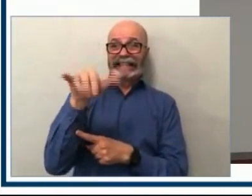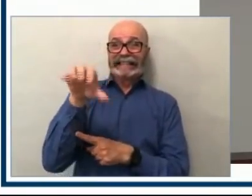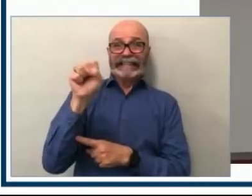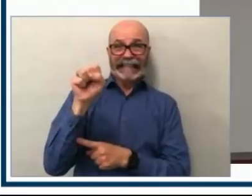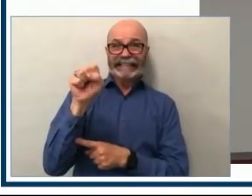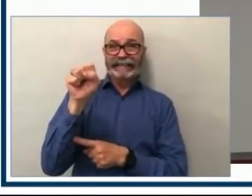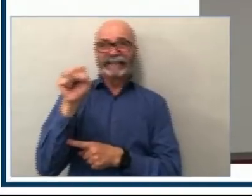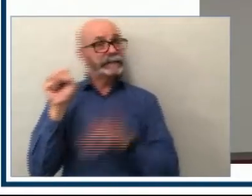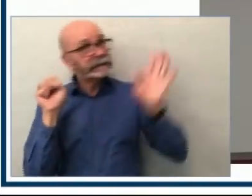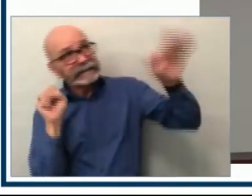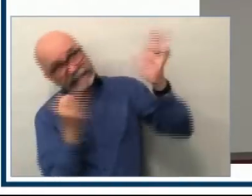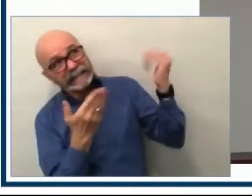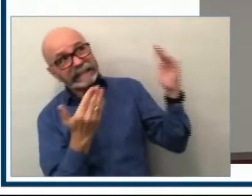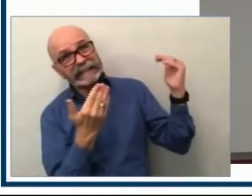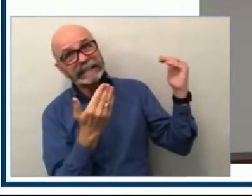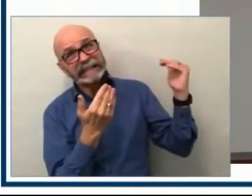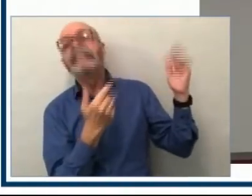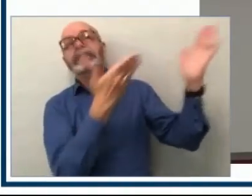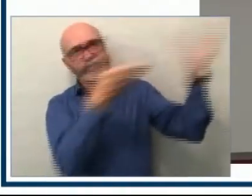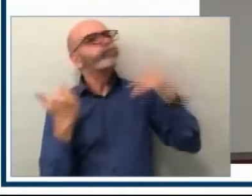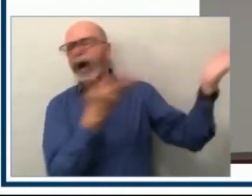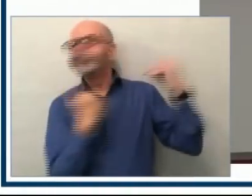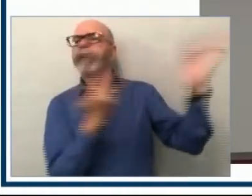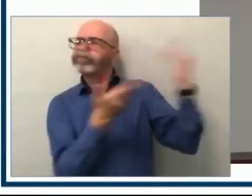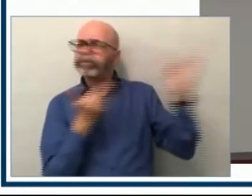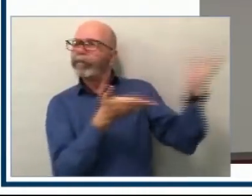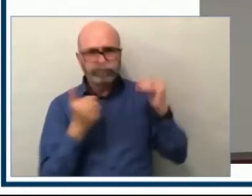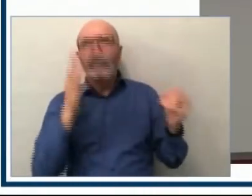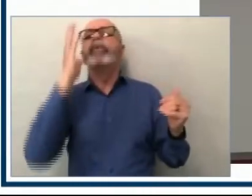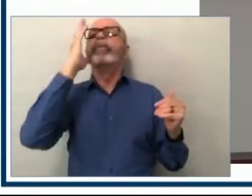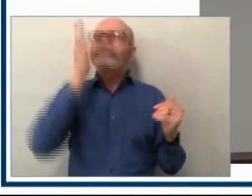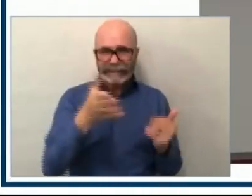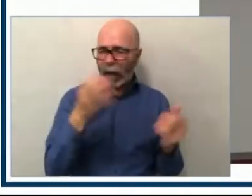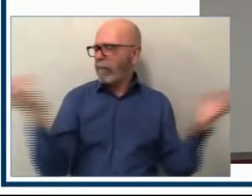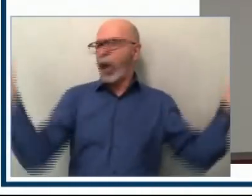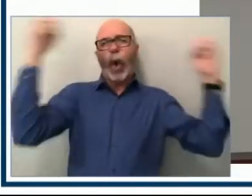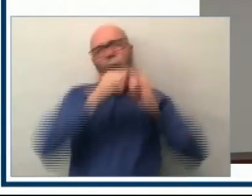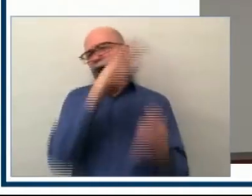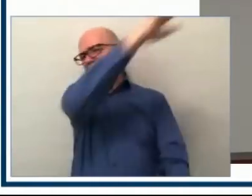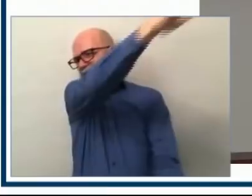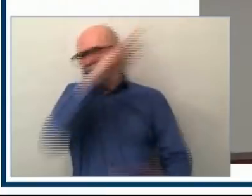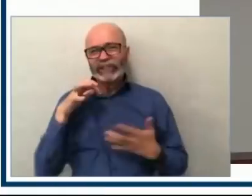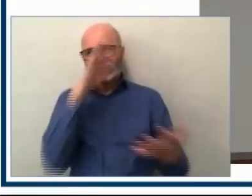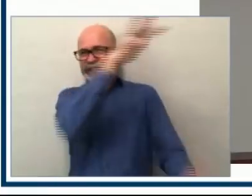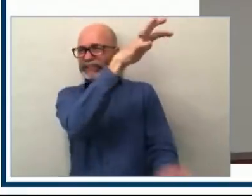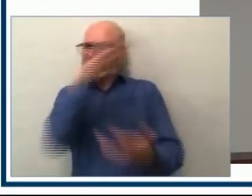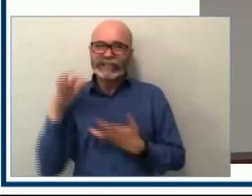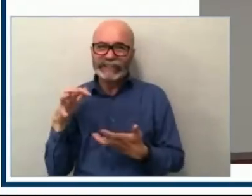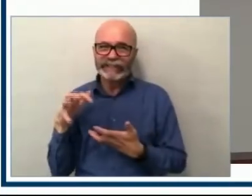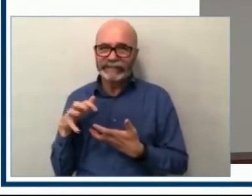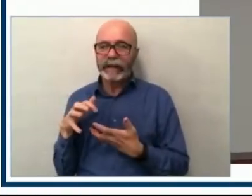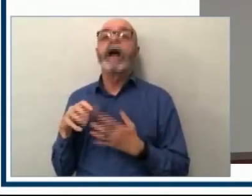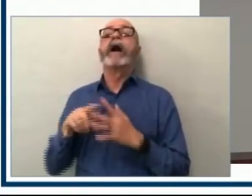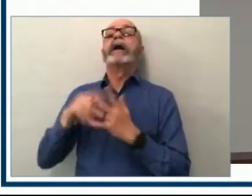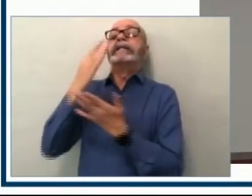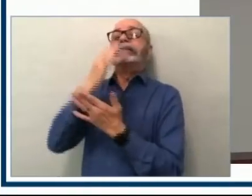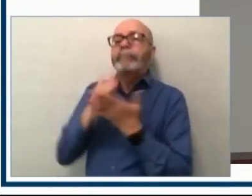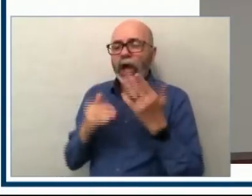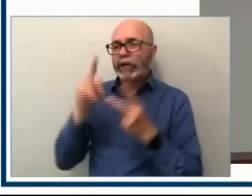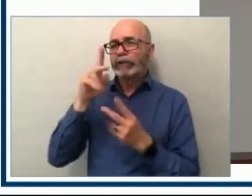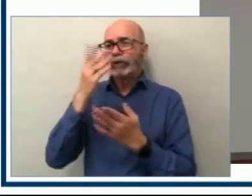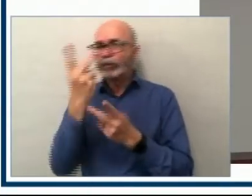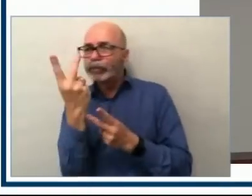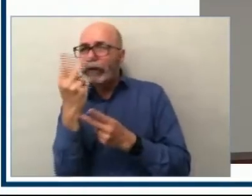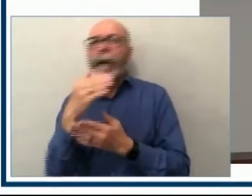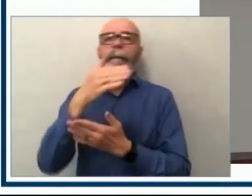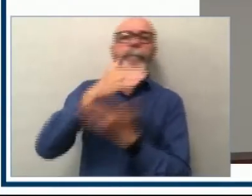substantively greater amounts of vaccine once we move into the second and subsequent phases of the vaccine program. Enough